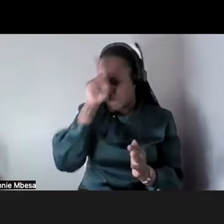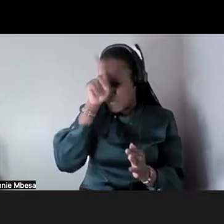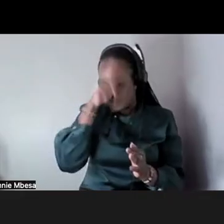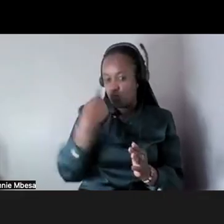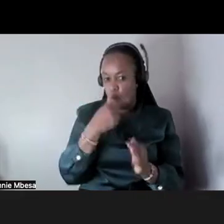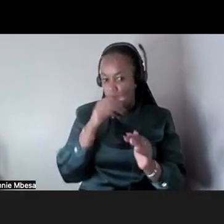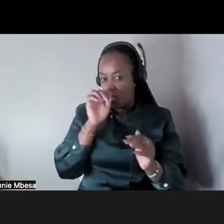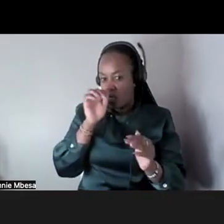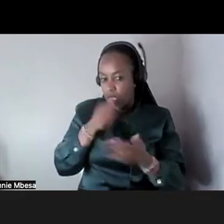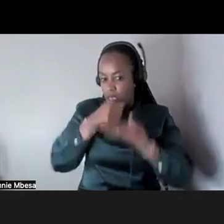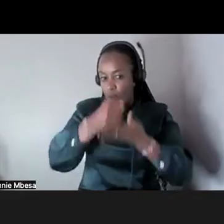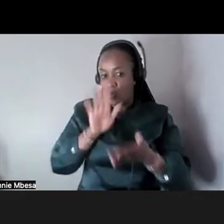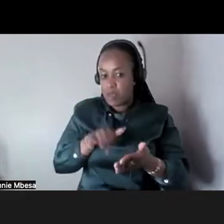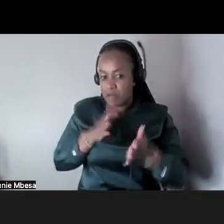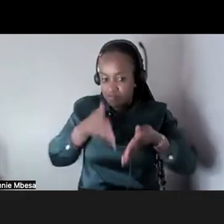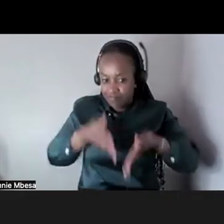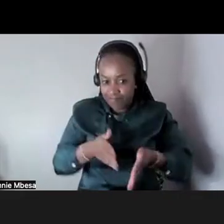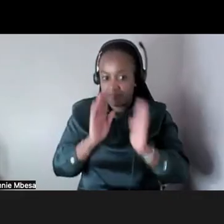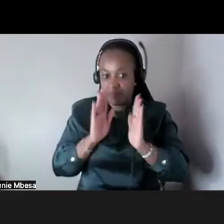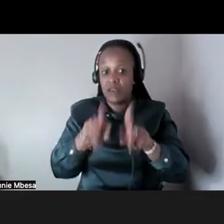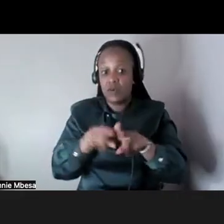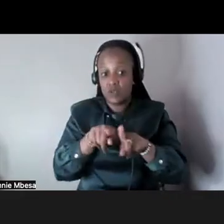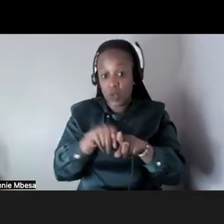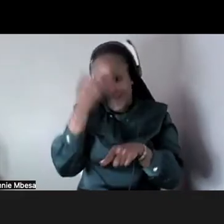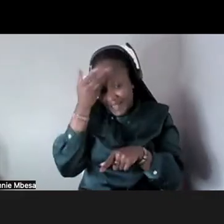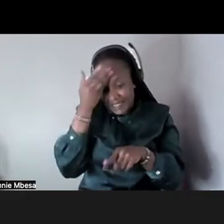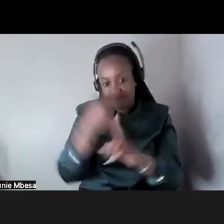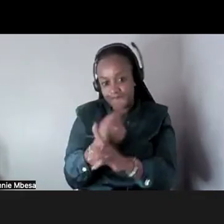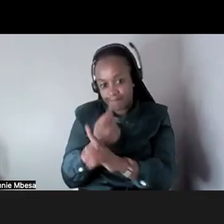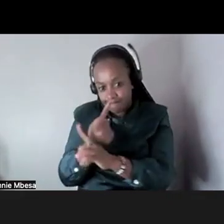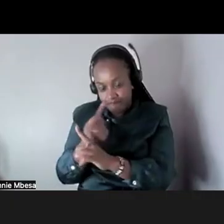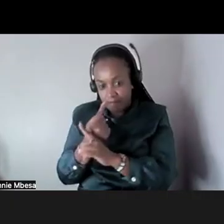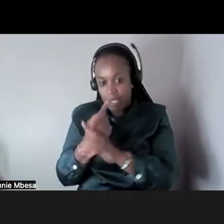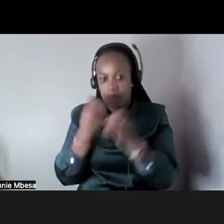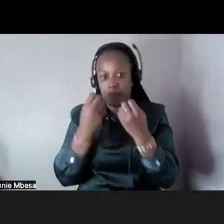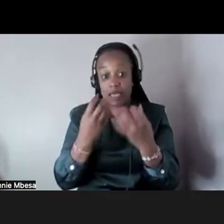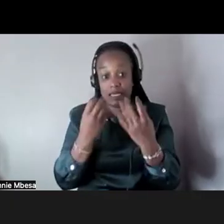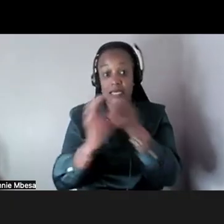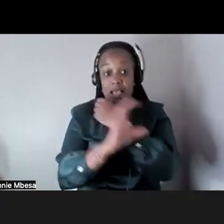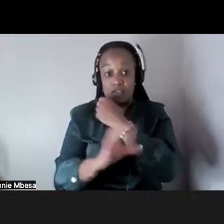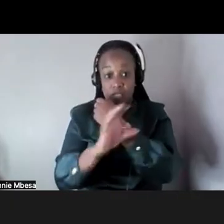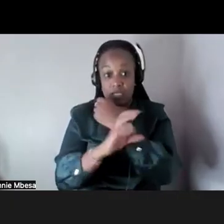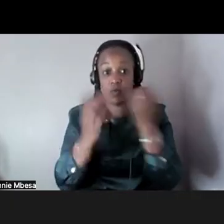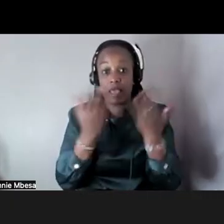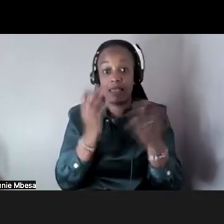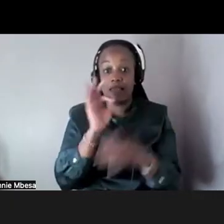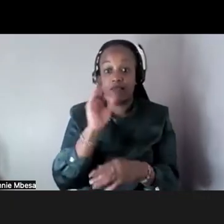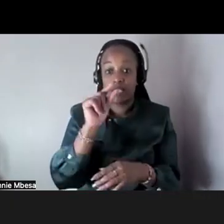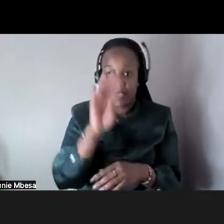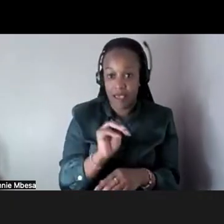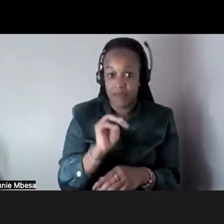the first-level primary care in most countries where FGM is practiced. So they've really been a target group,